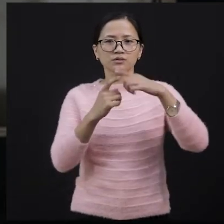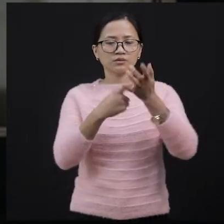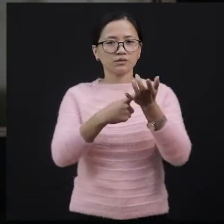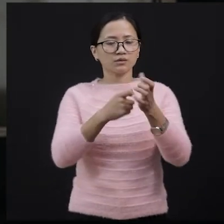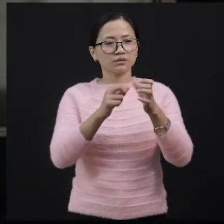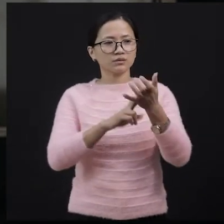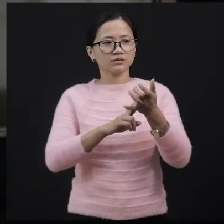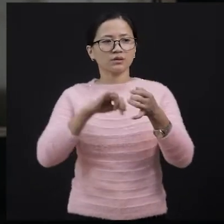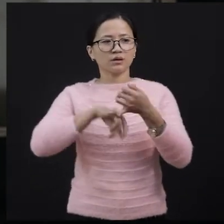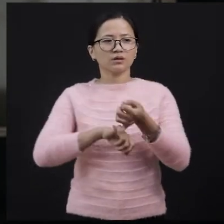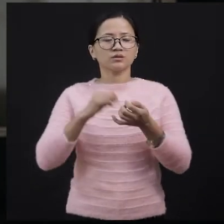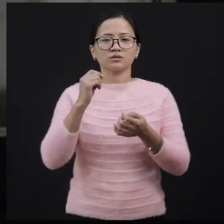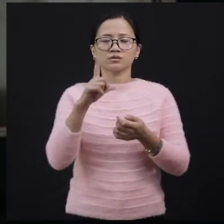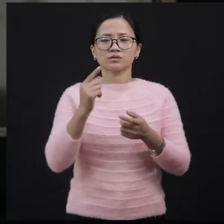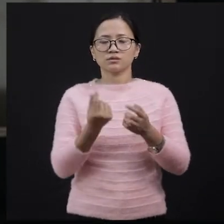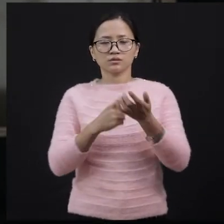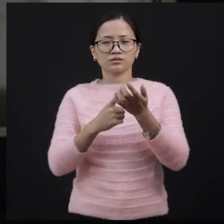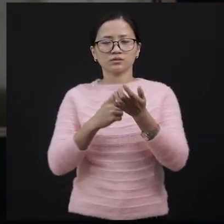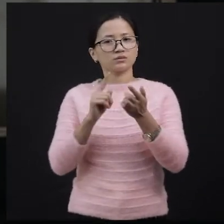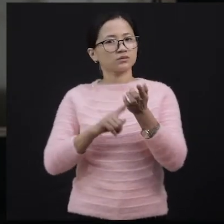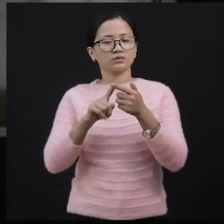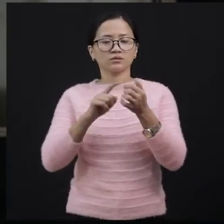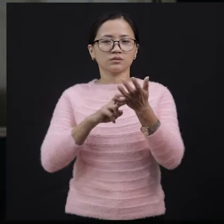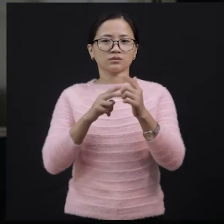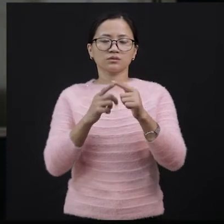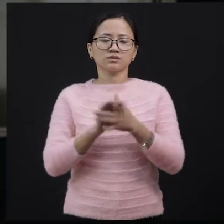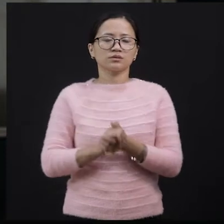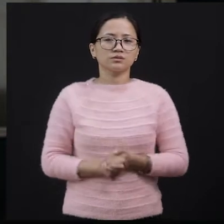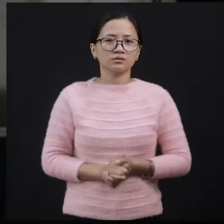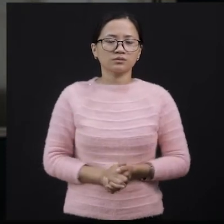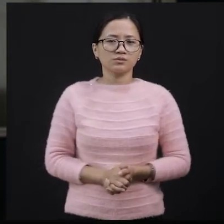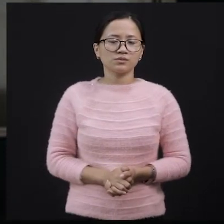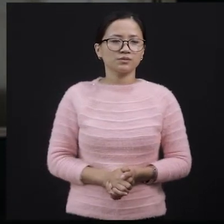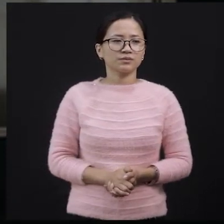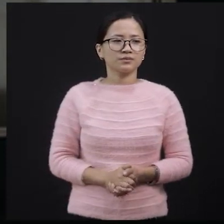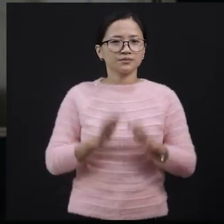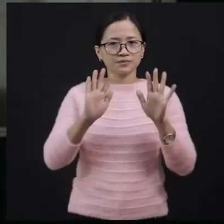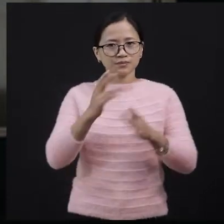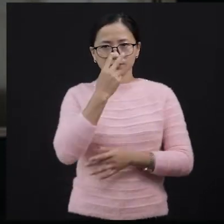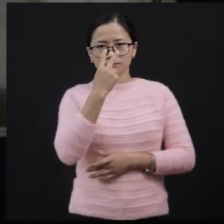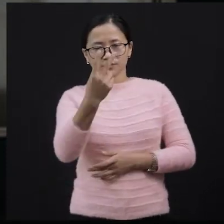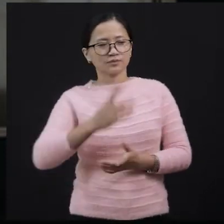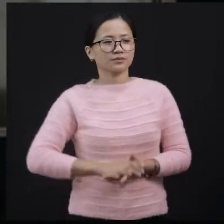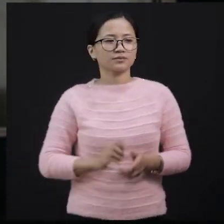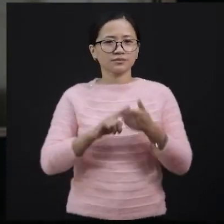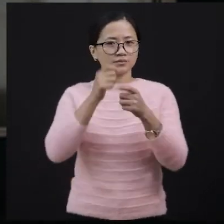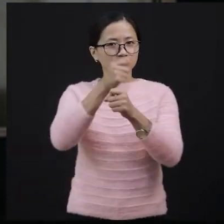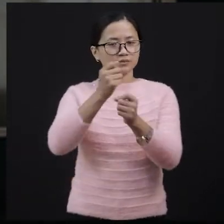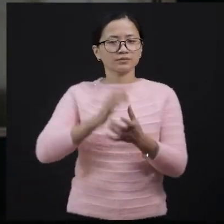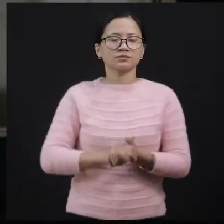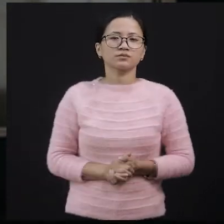translucent? Okay? Translucent. So, you can have a look at this. I've given an